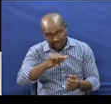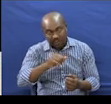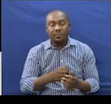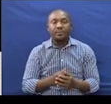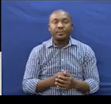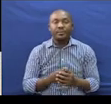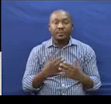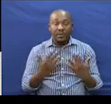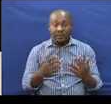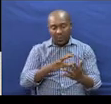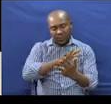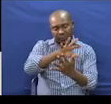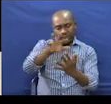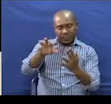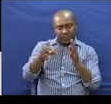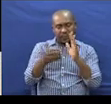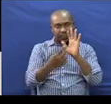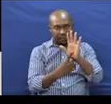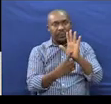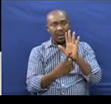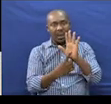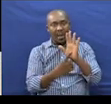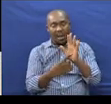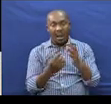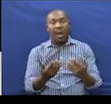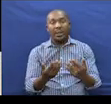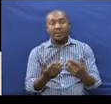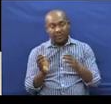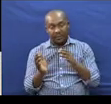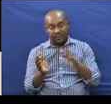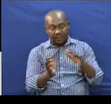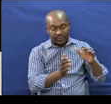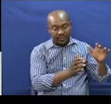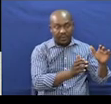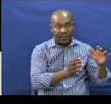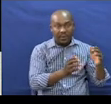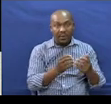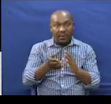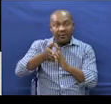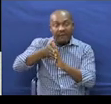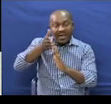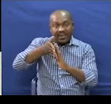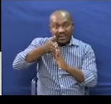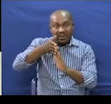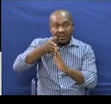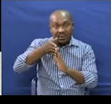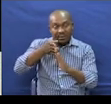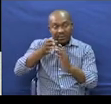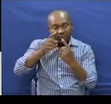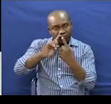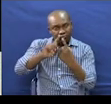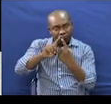student, let's go to the first subtopic that is